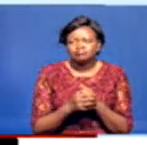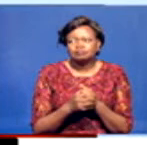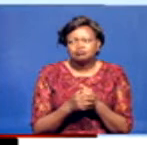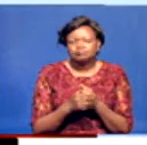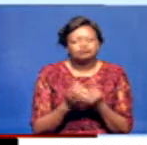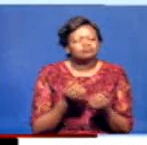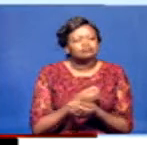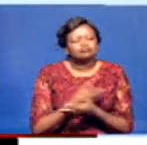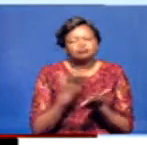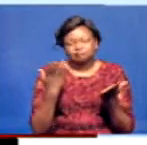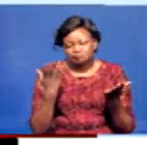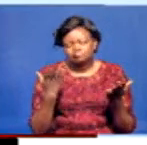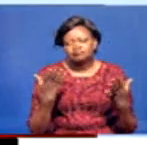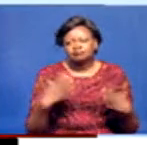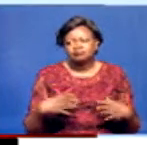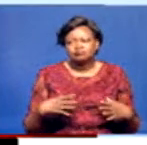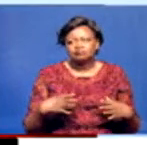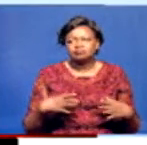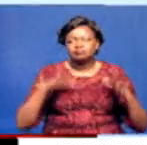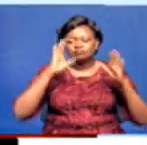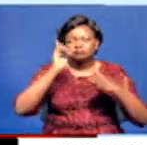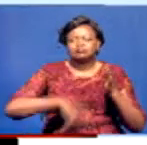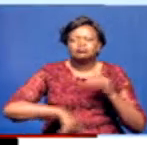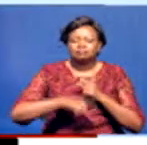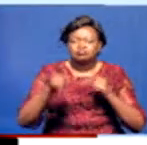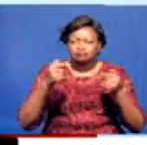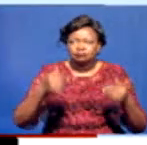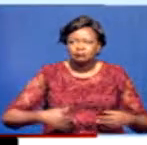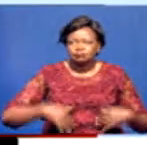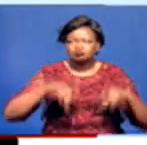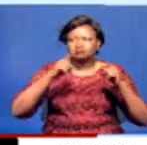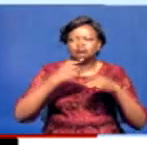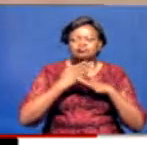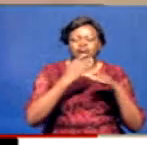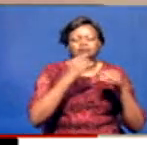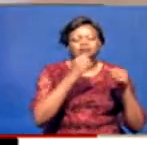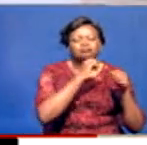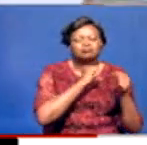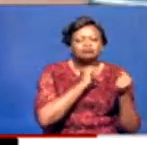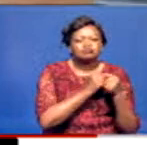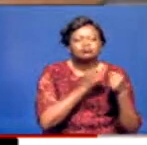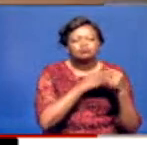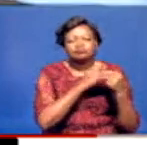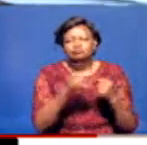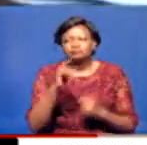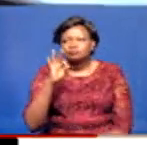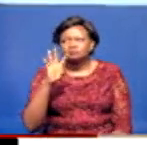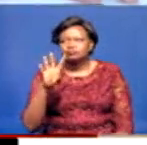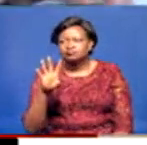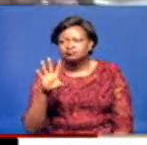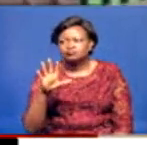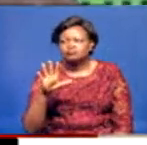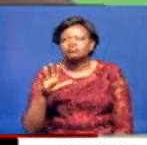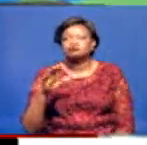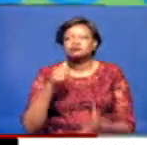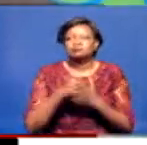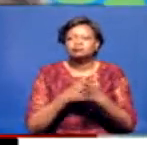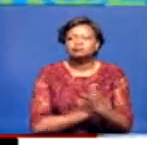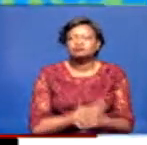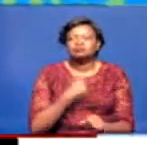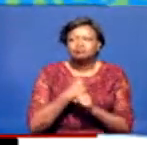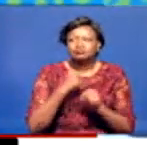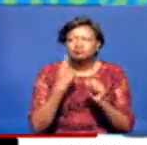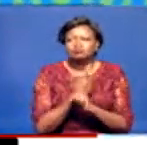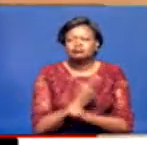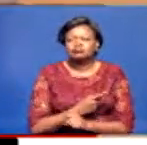anybody, as long as you are a youth. So you have to be between the age of 18 to 35. The foundation has partnered with various